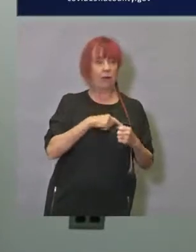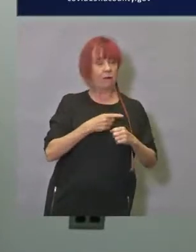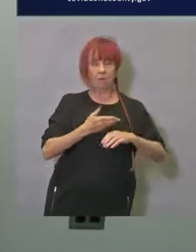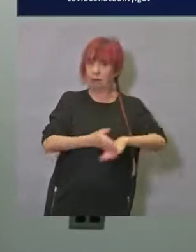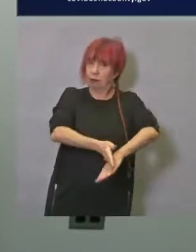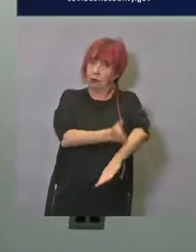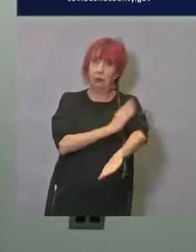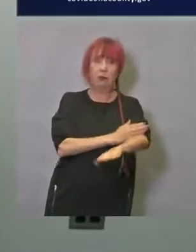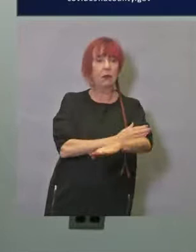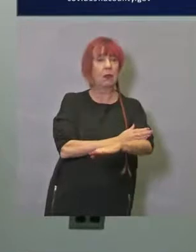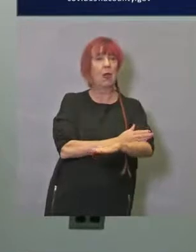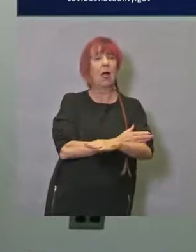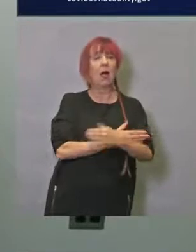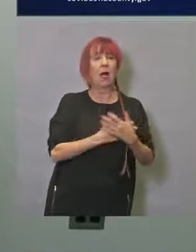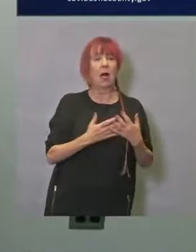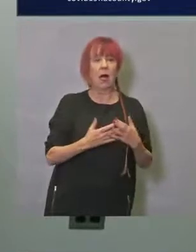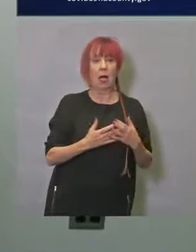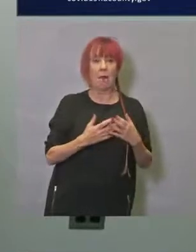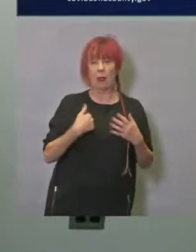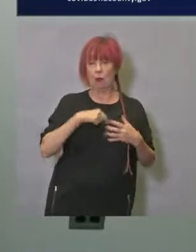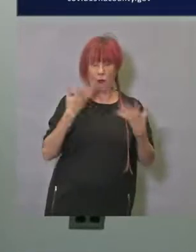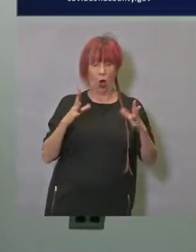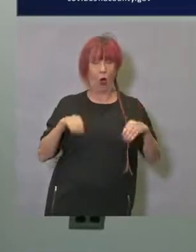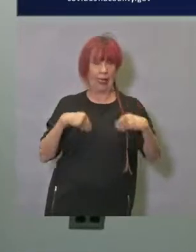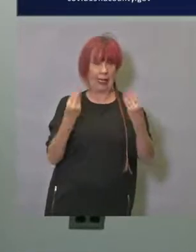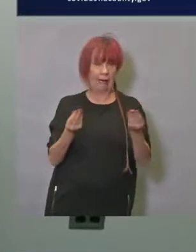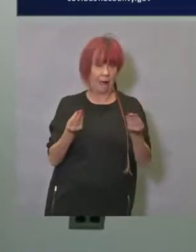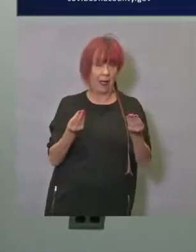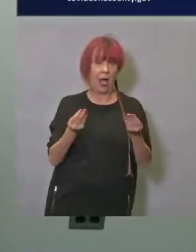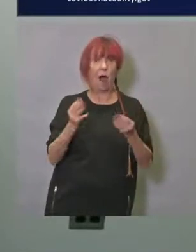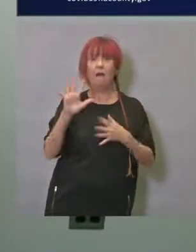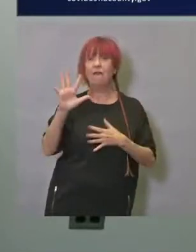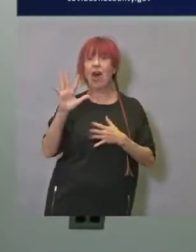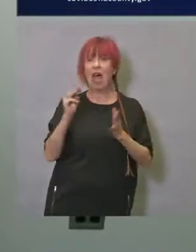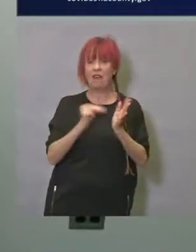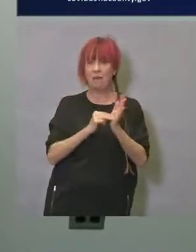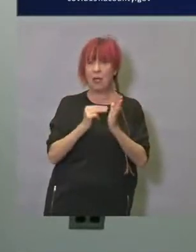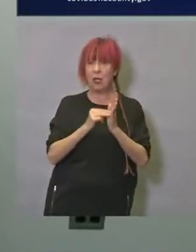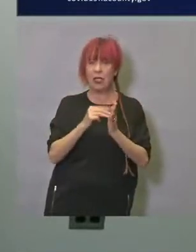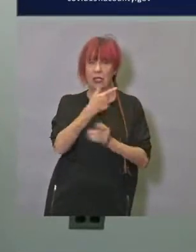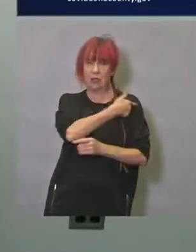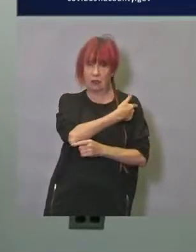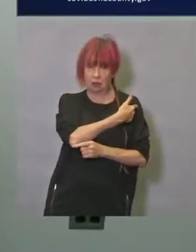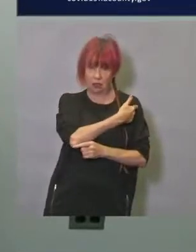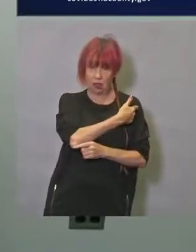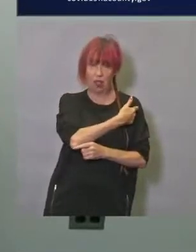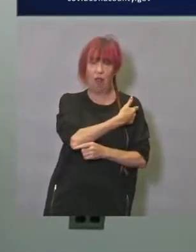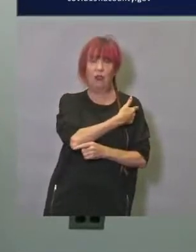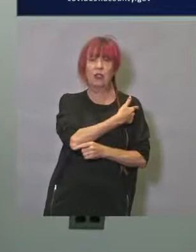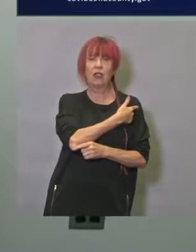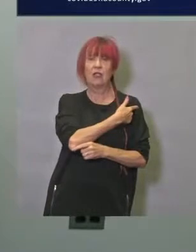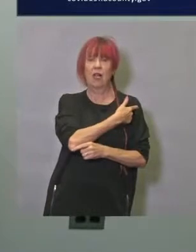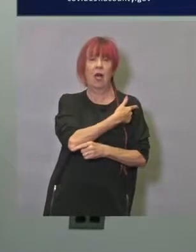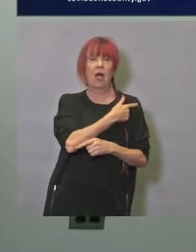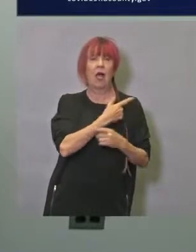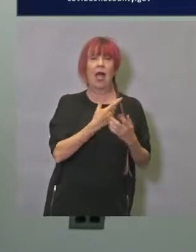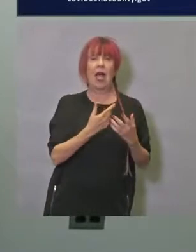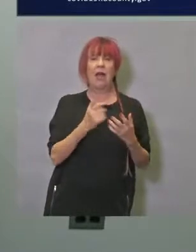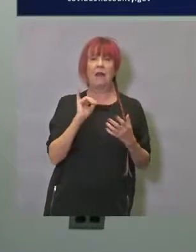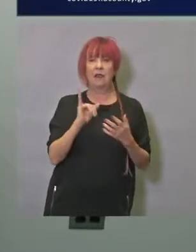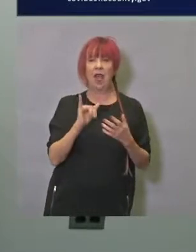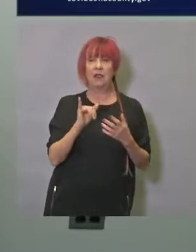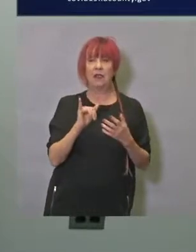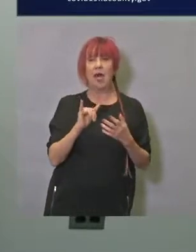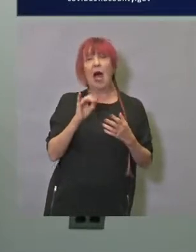mean, obviously, we've administered over 5 million doses now. I think, that includes some second